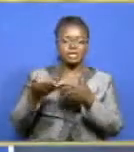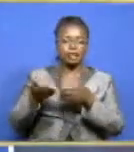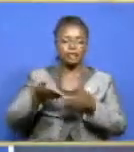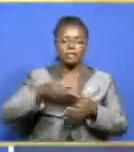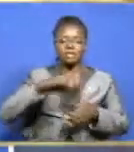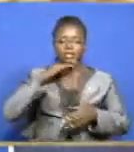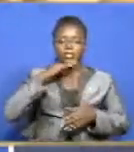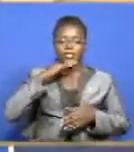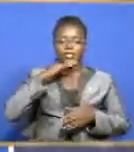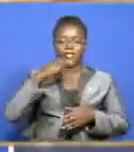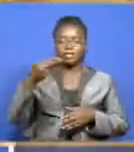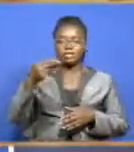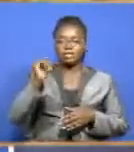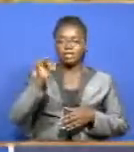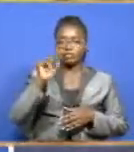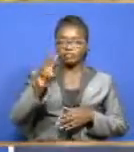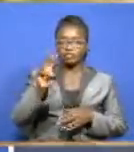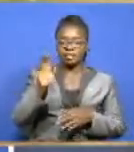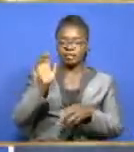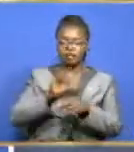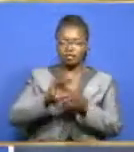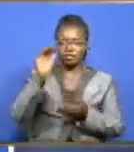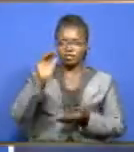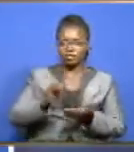infections reducing by 47% from